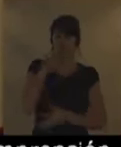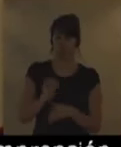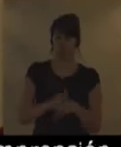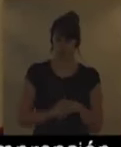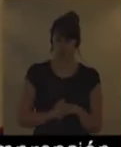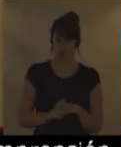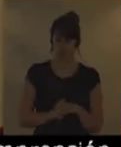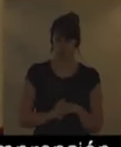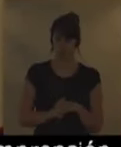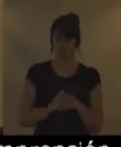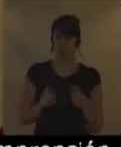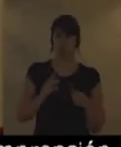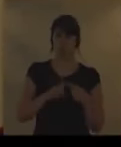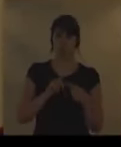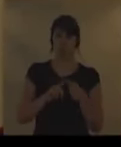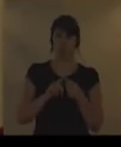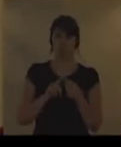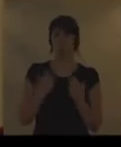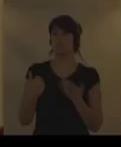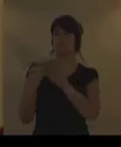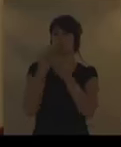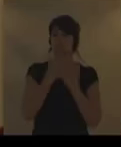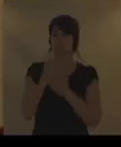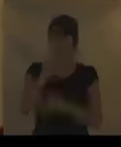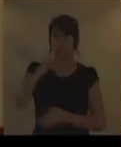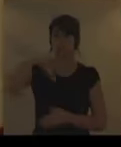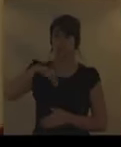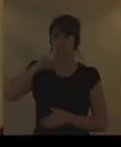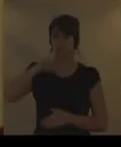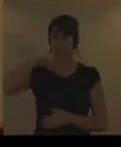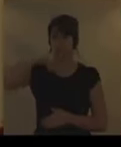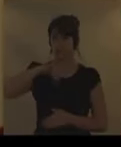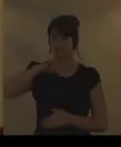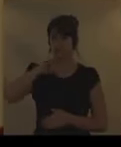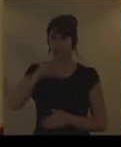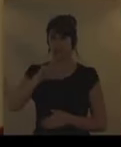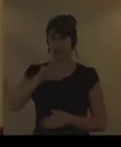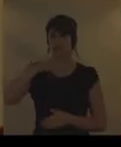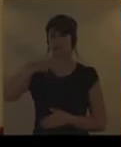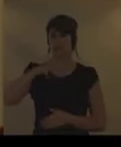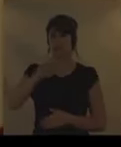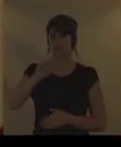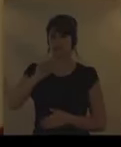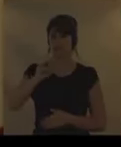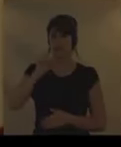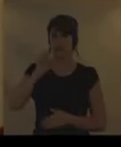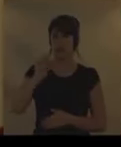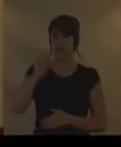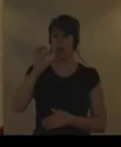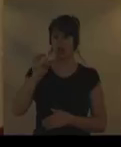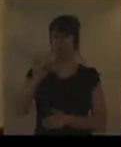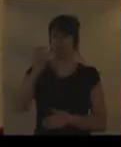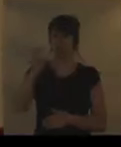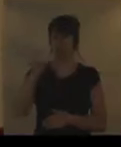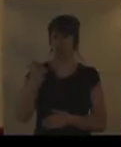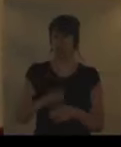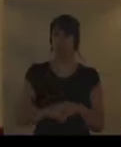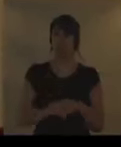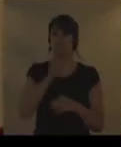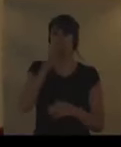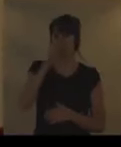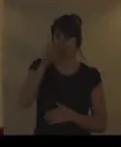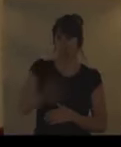in 1996. We have also the formalization of the French Sign Language